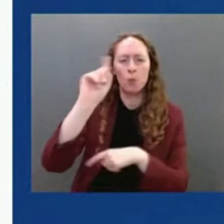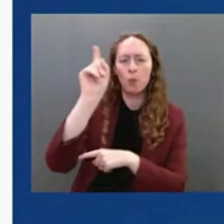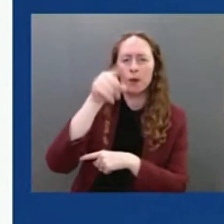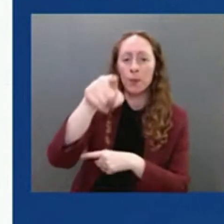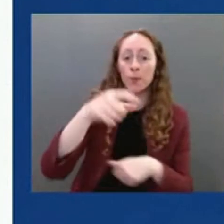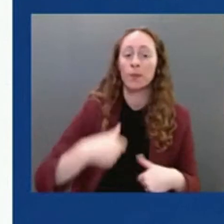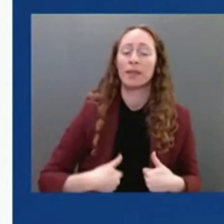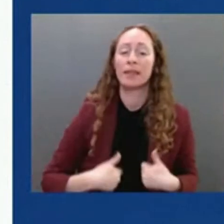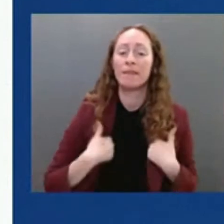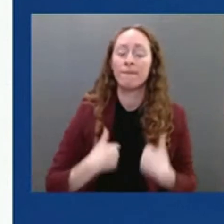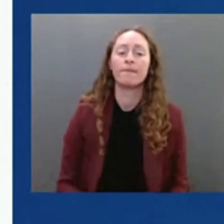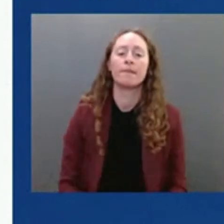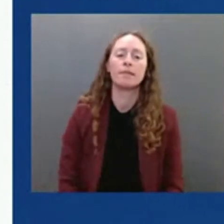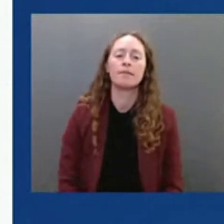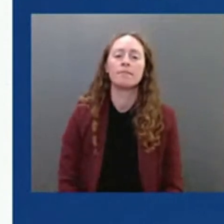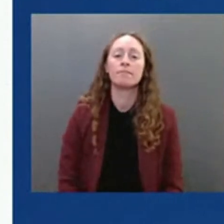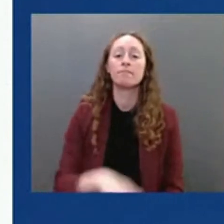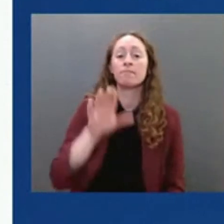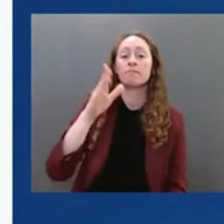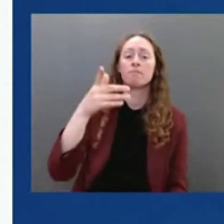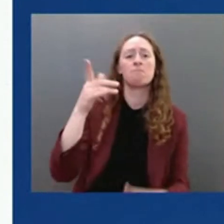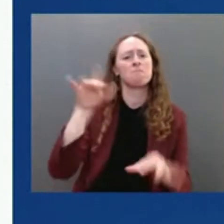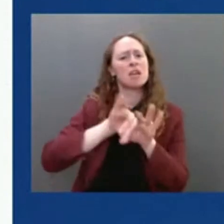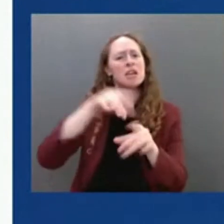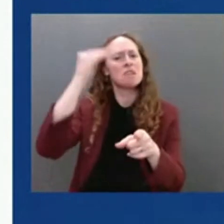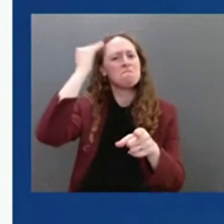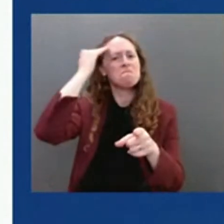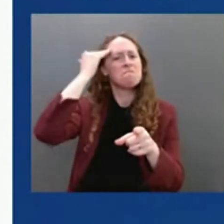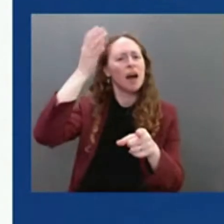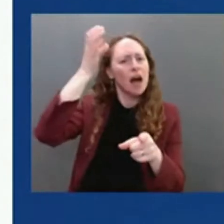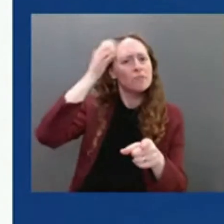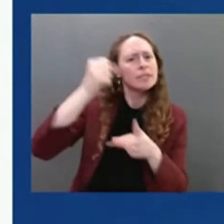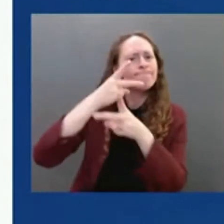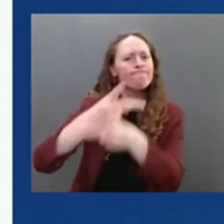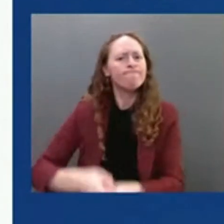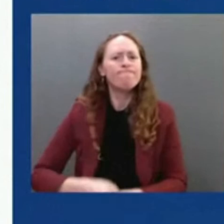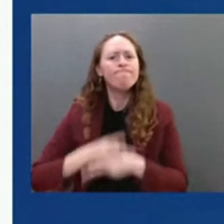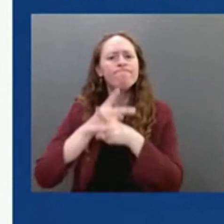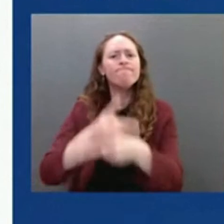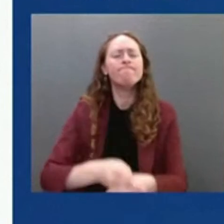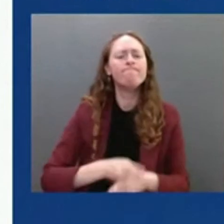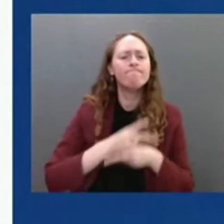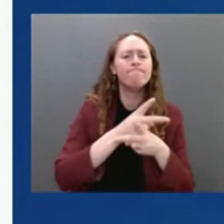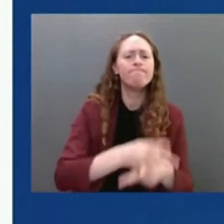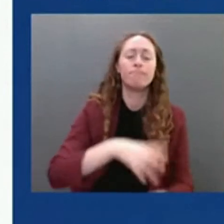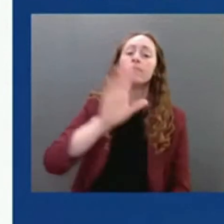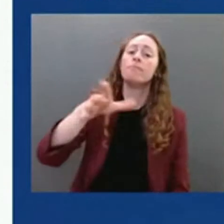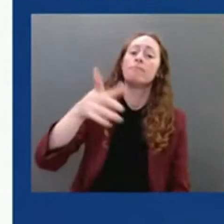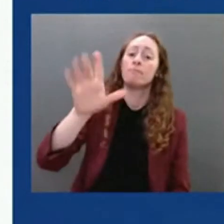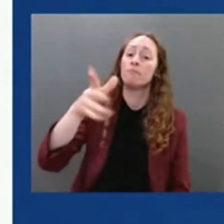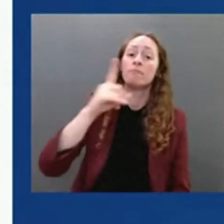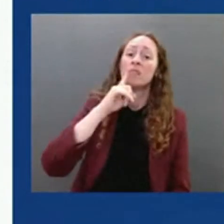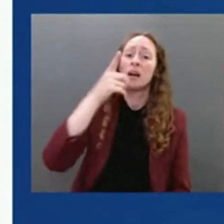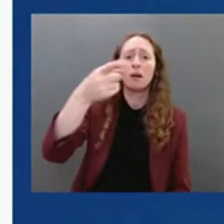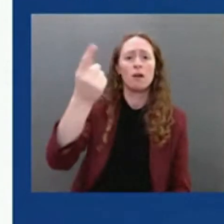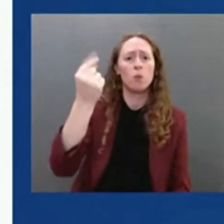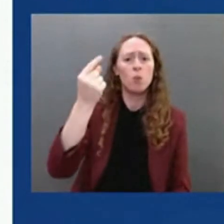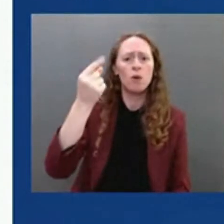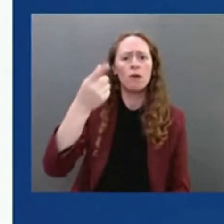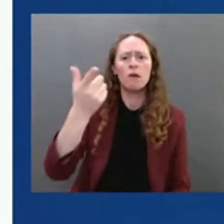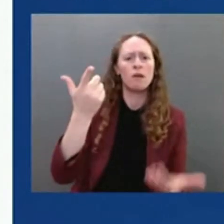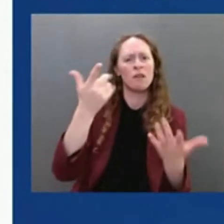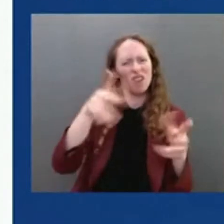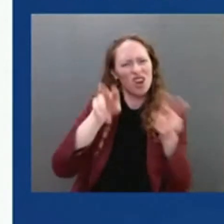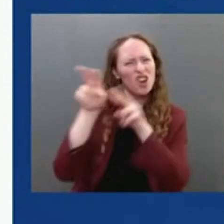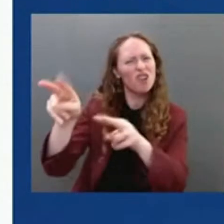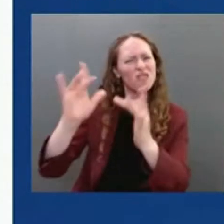your local COVID-19 community level to know what precautions are needed to protect yourself, your loved ones, and your community. We